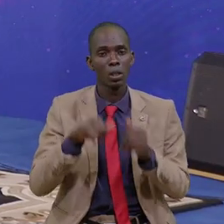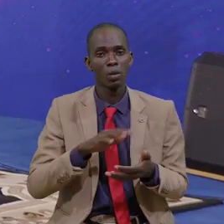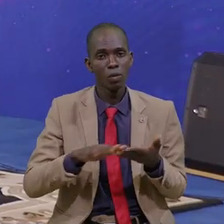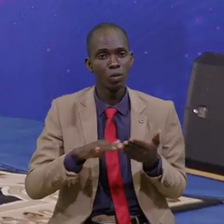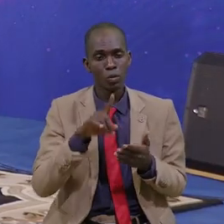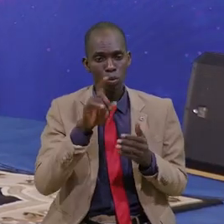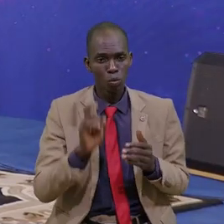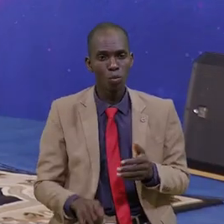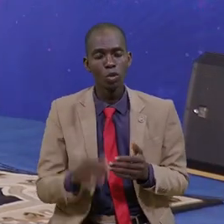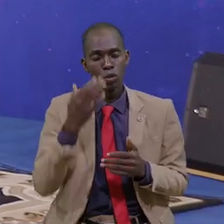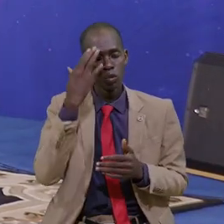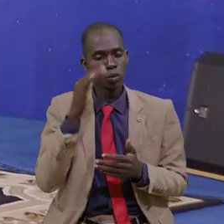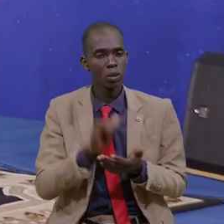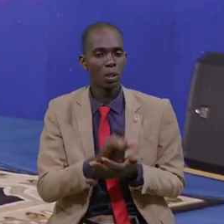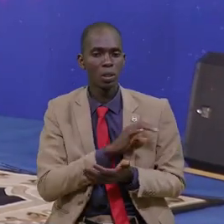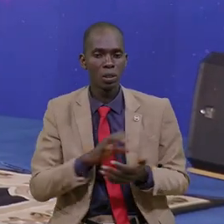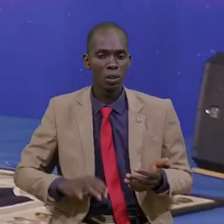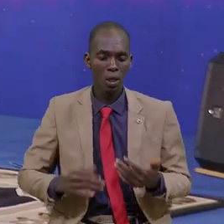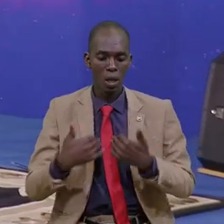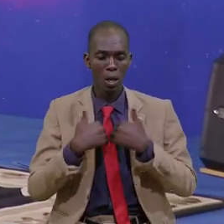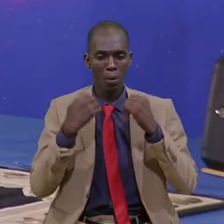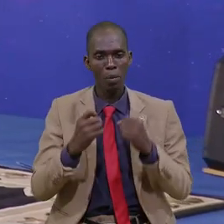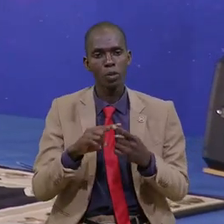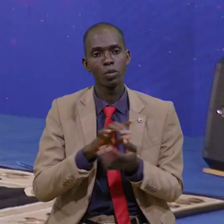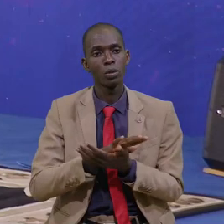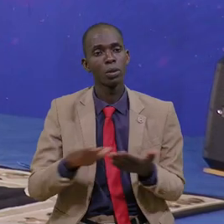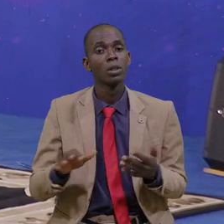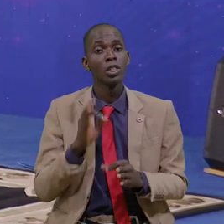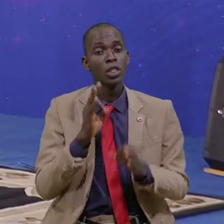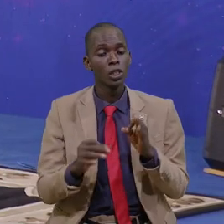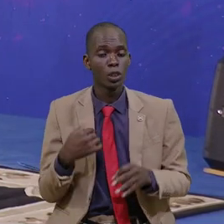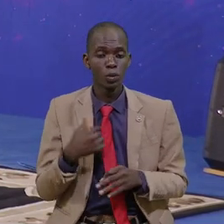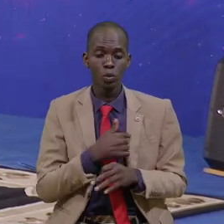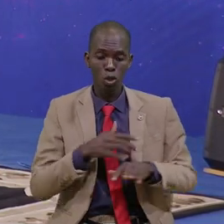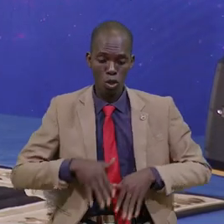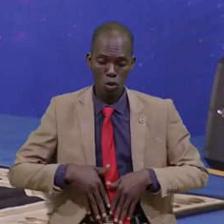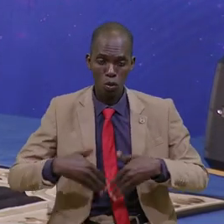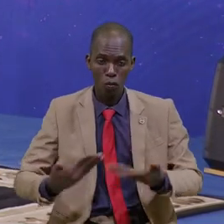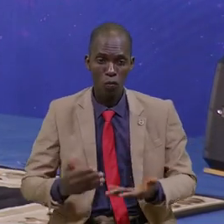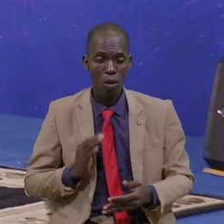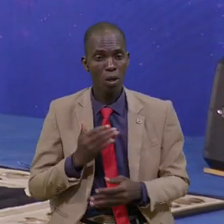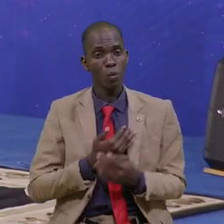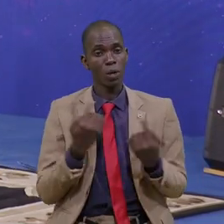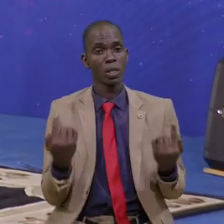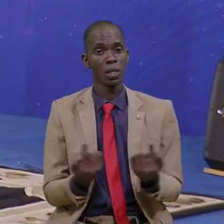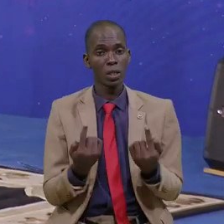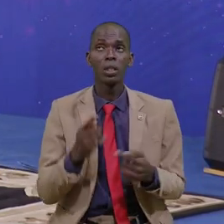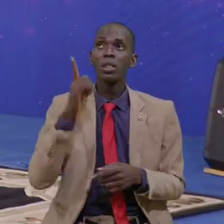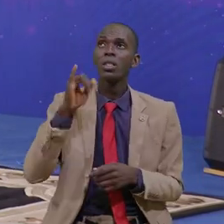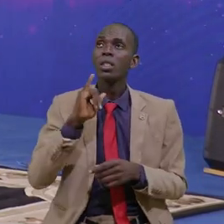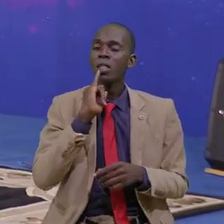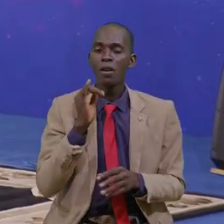that can cleanse. If we confess our sin, he is faithful and just